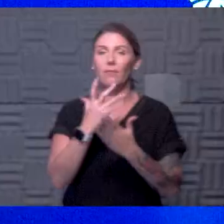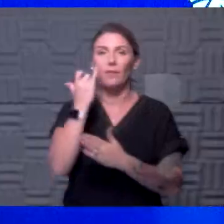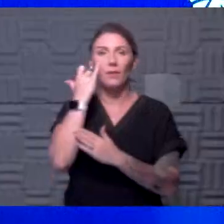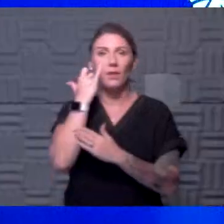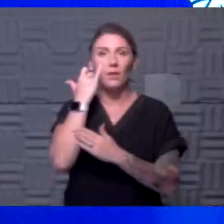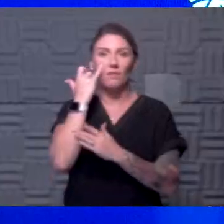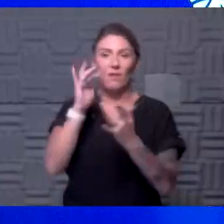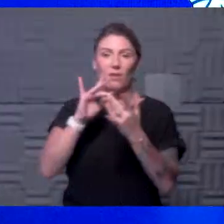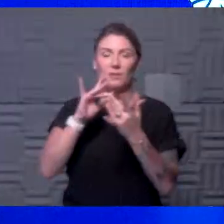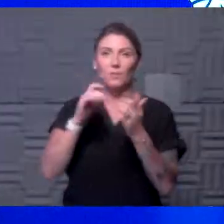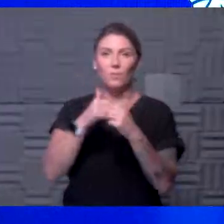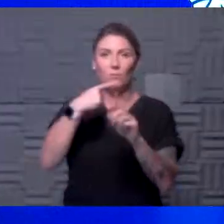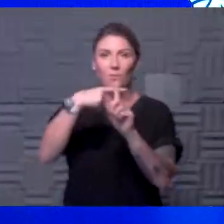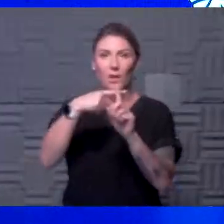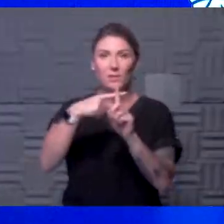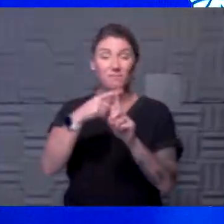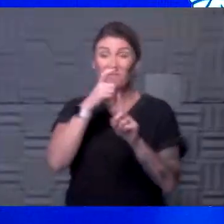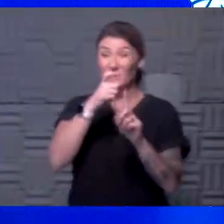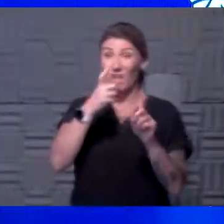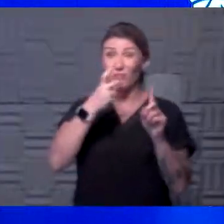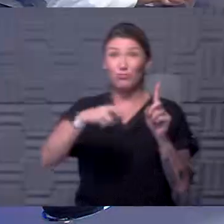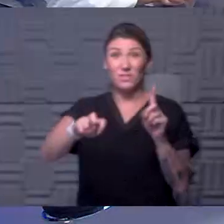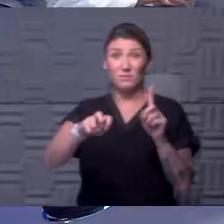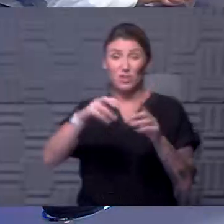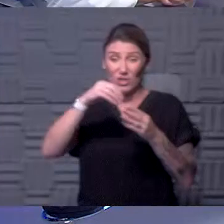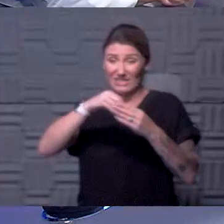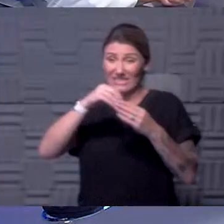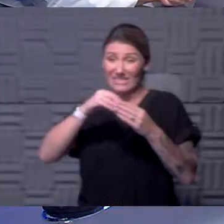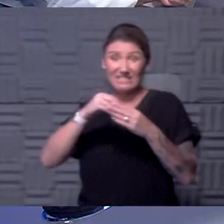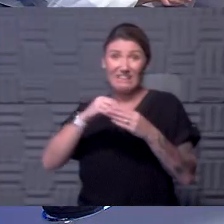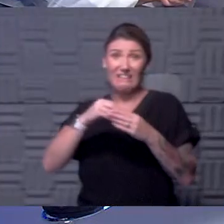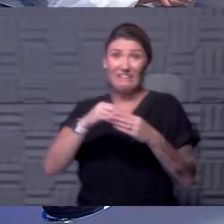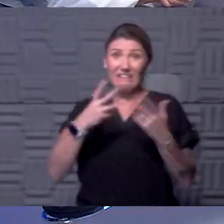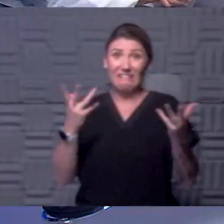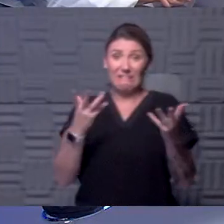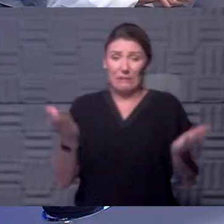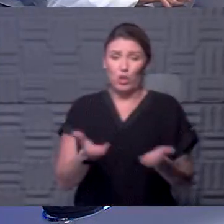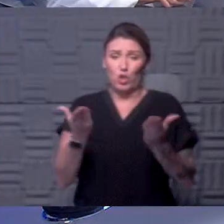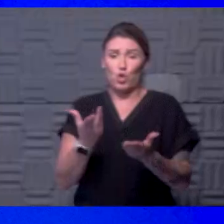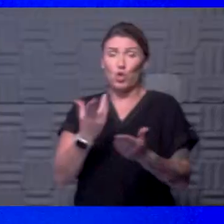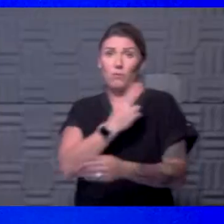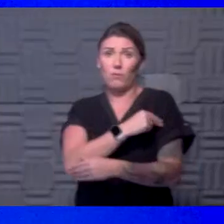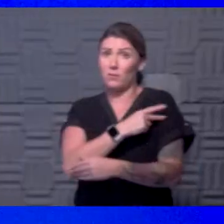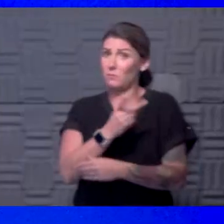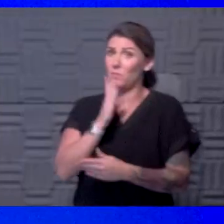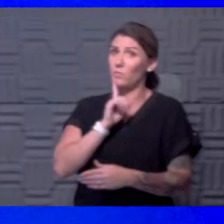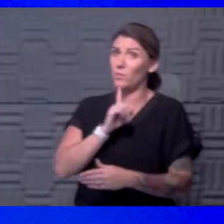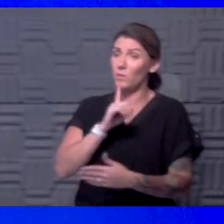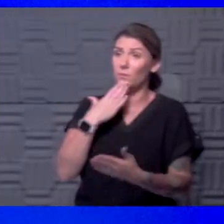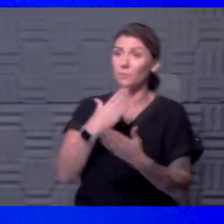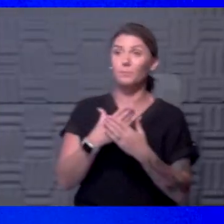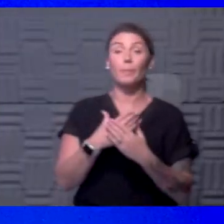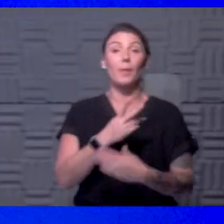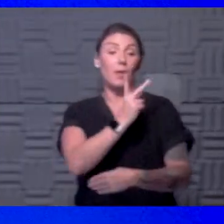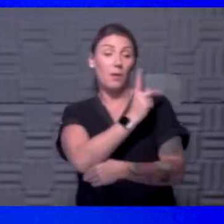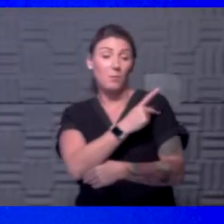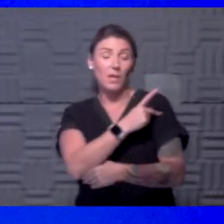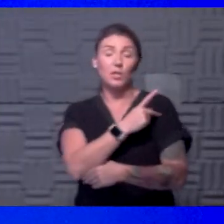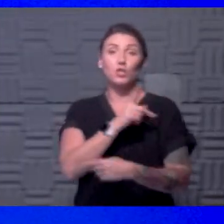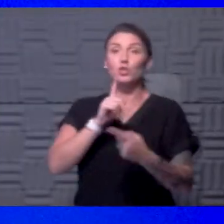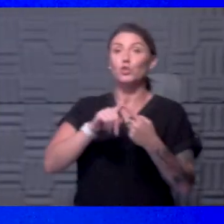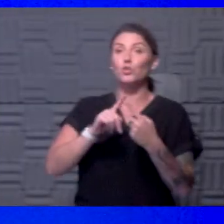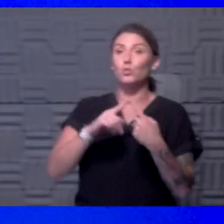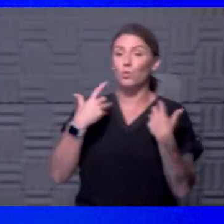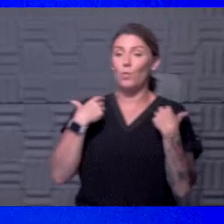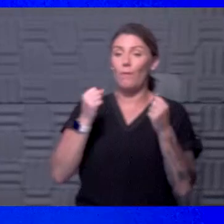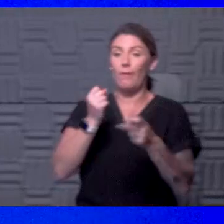staff. Yep. Don't think we're finding a lot of transmission inside No, our luckily, walls. yep. We've been really good about that. Patient to healthcare worker or